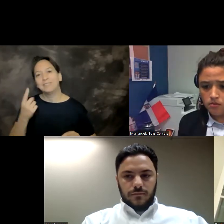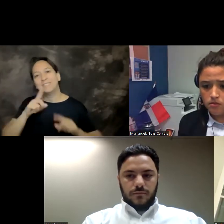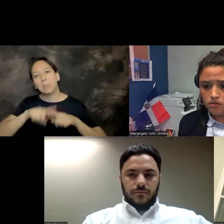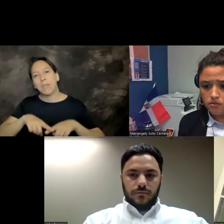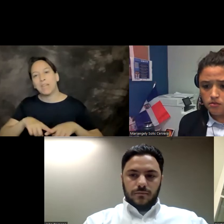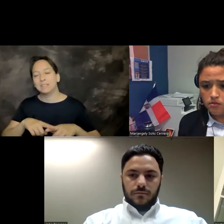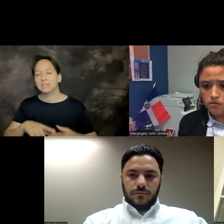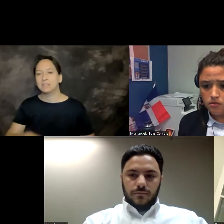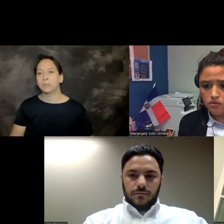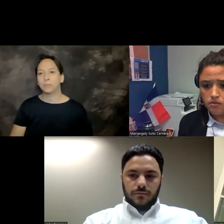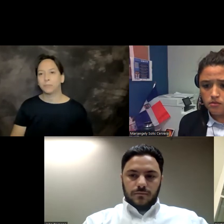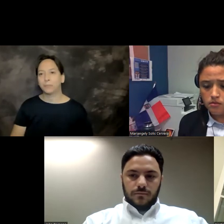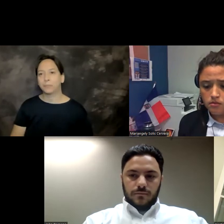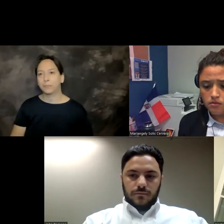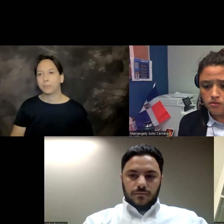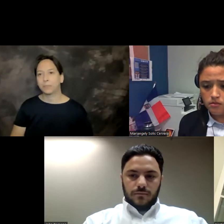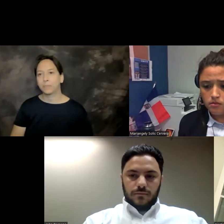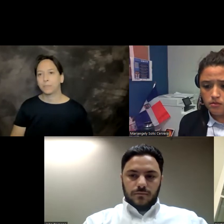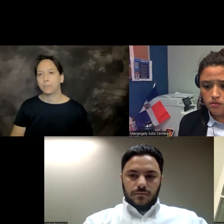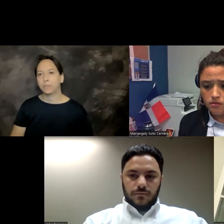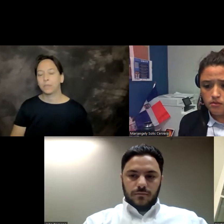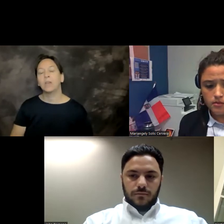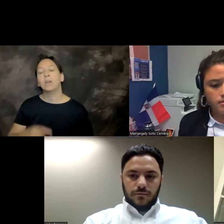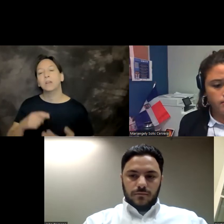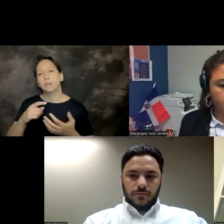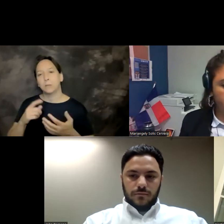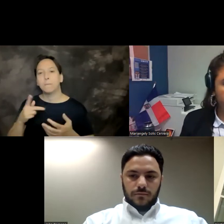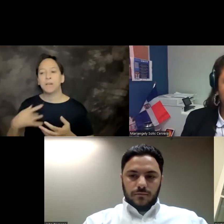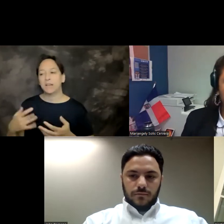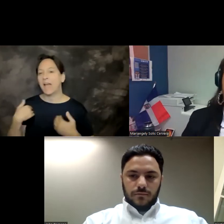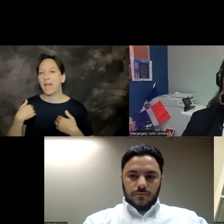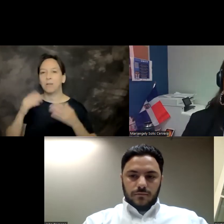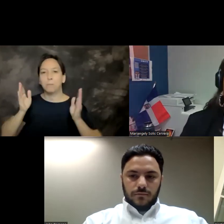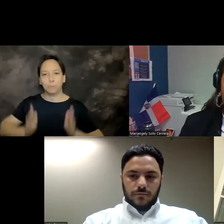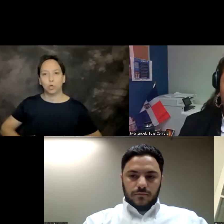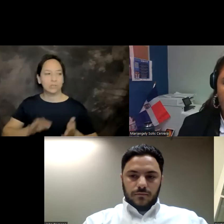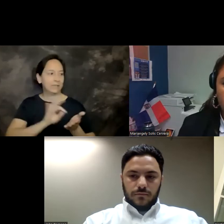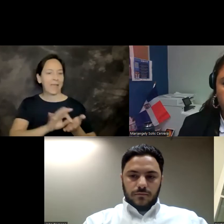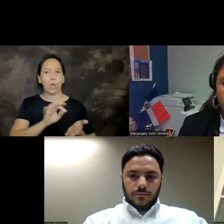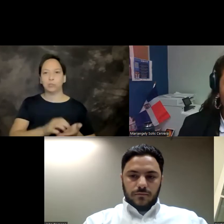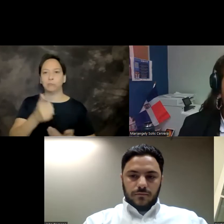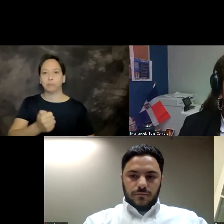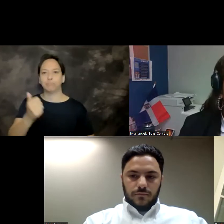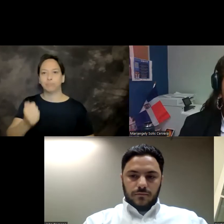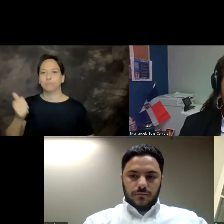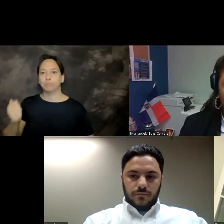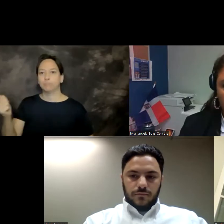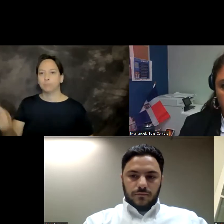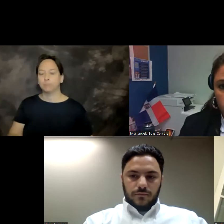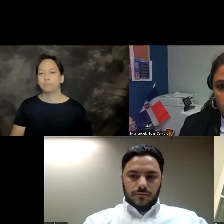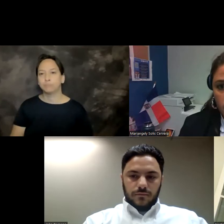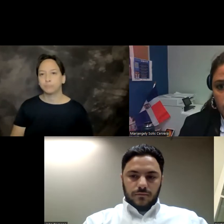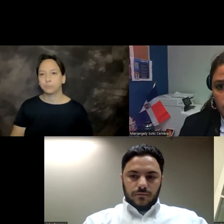there's usually someone there doing a manual count as well. So there's different ways we can do that. Can I ask for, and maybe Amy